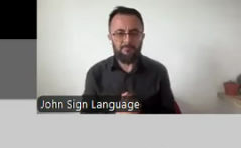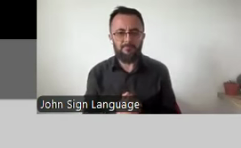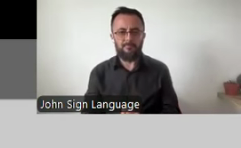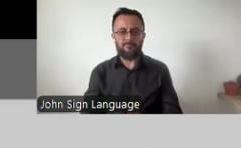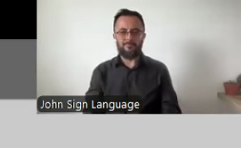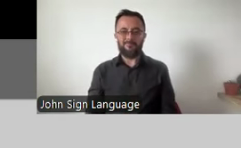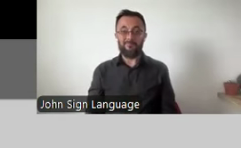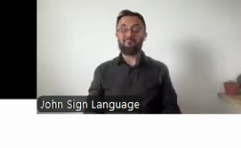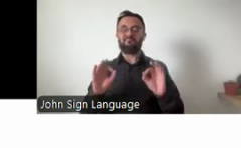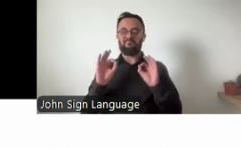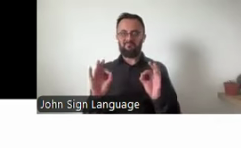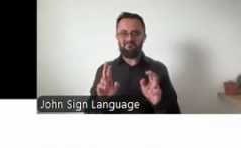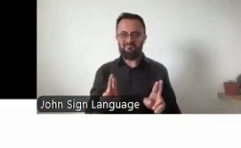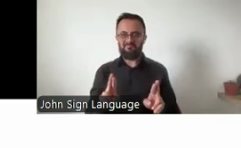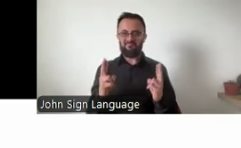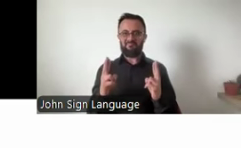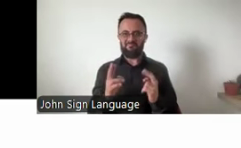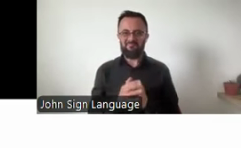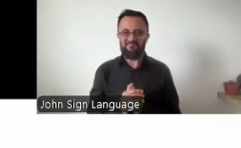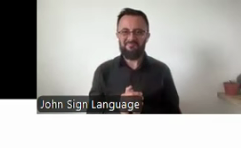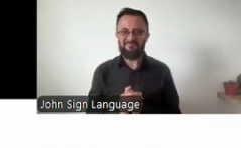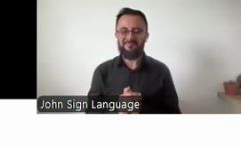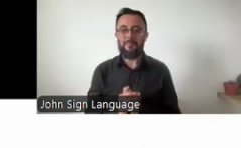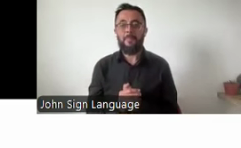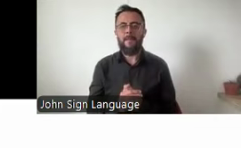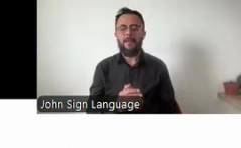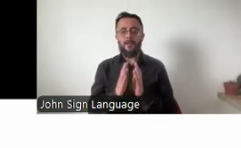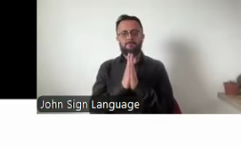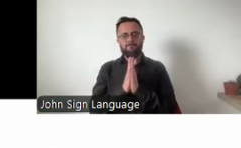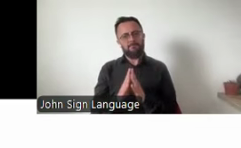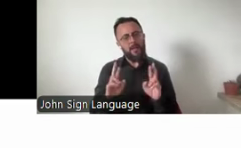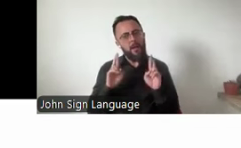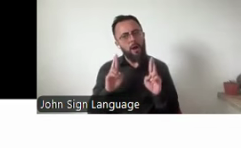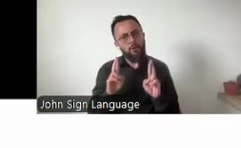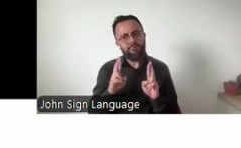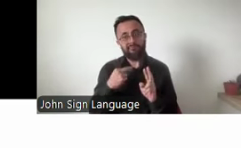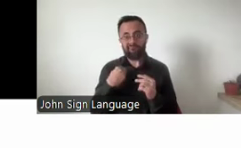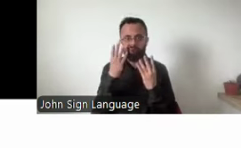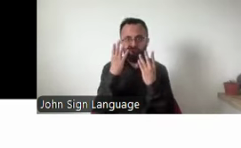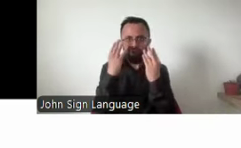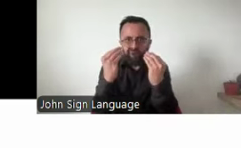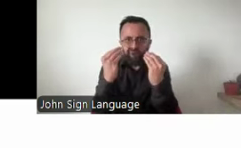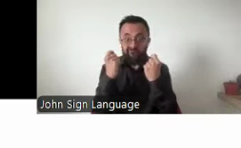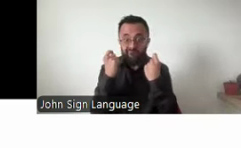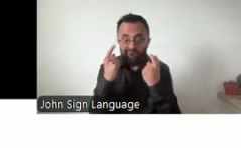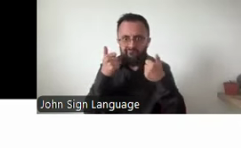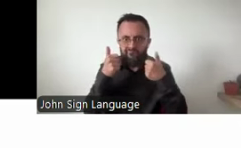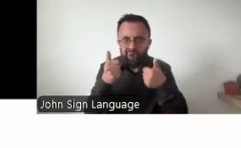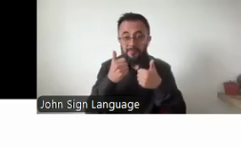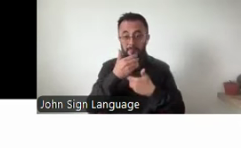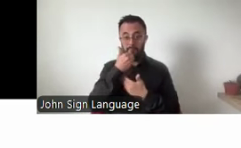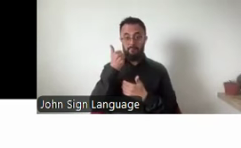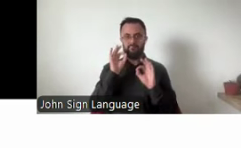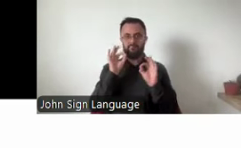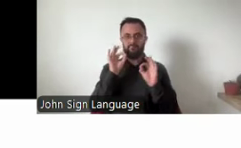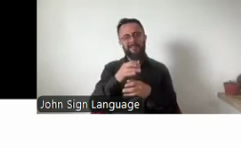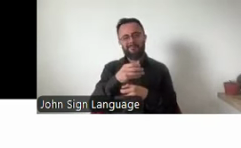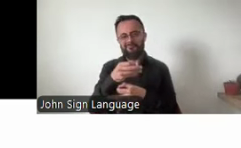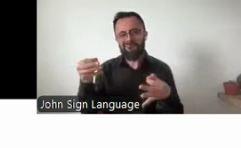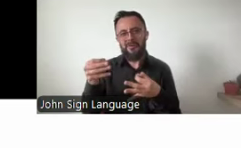All right. Hopefully you can hear me fine now. Yes, it Wonderful. sounds better. Wonderful, ma'am. Thank you. Okay, perfect. Thank you so much, and sorry about